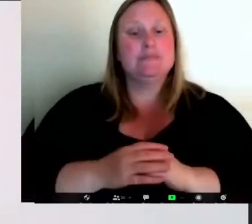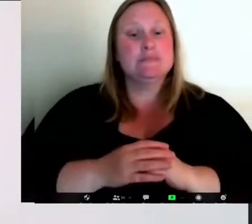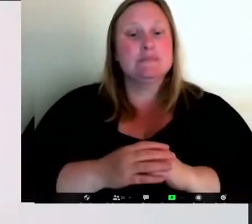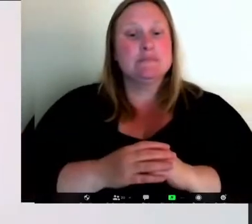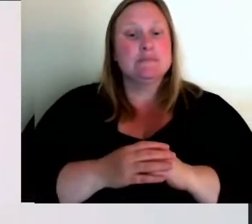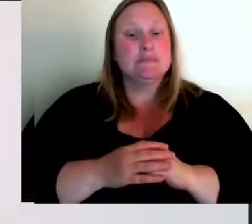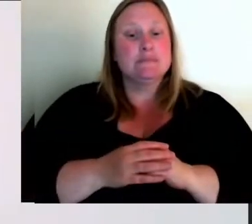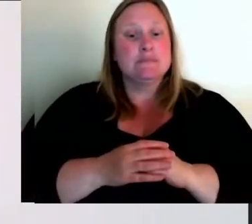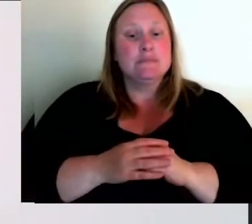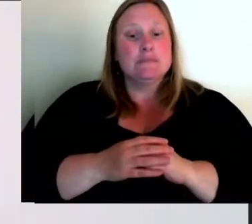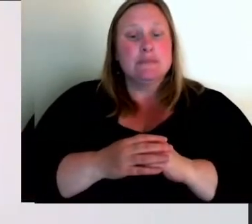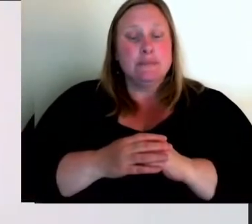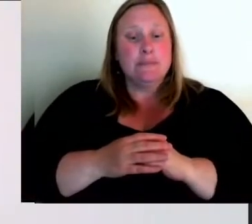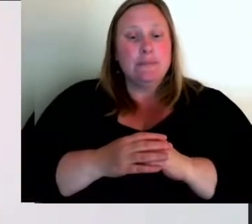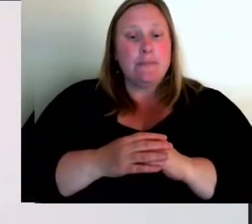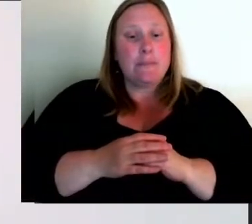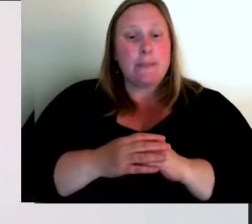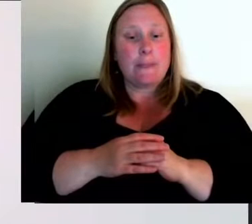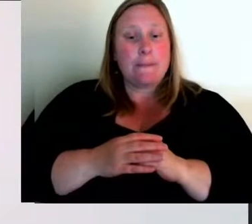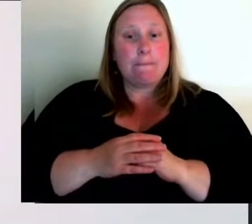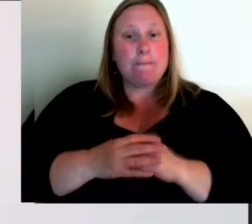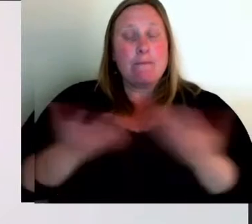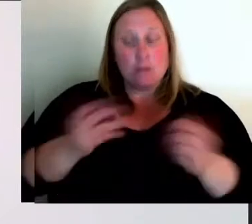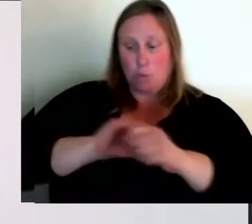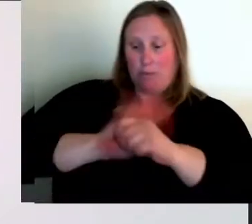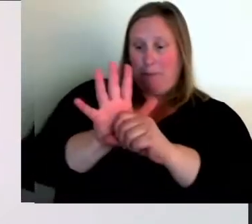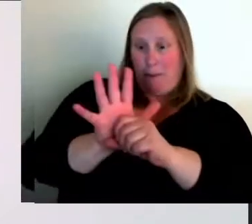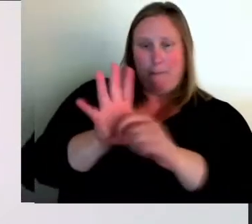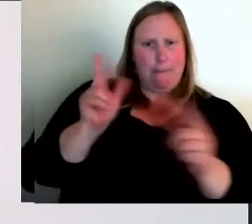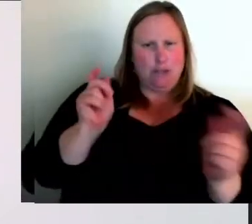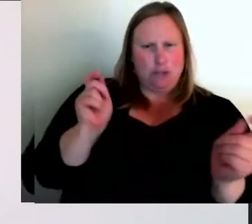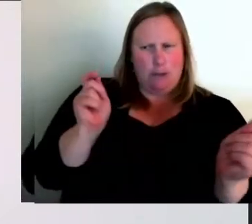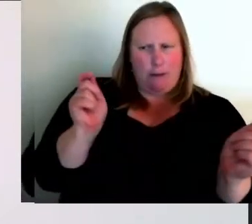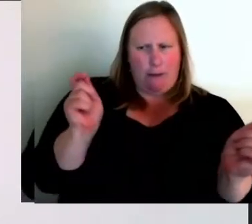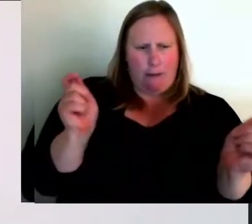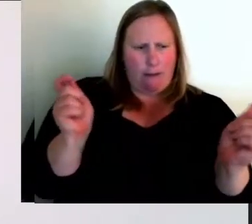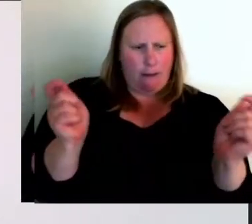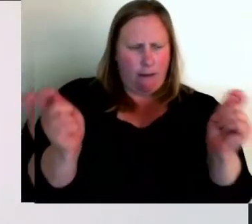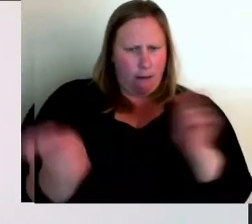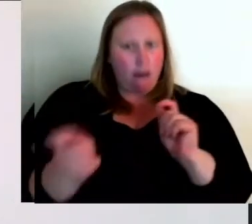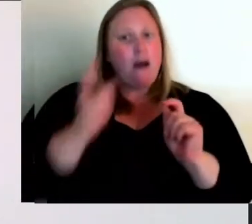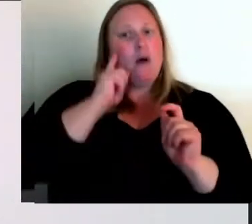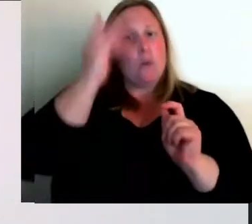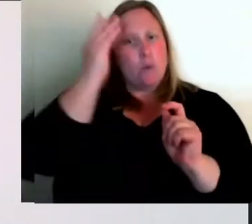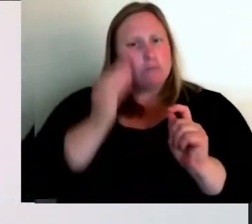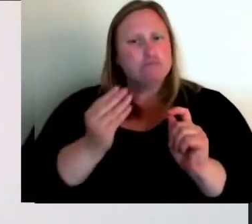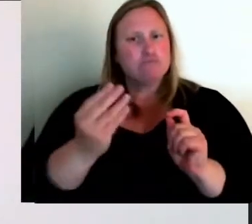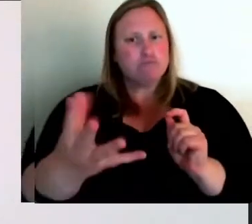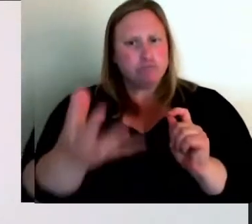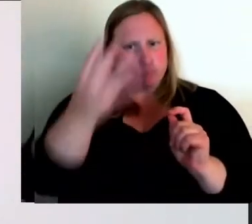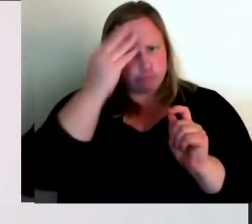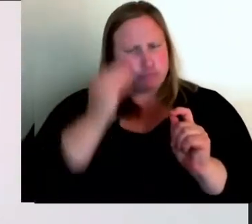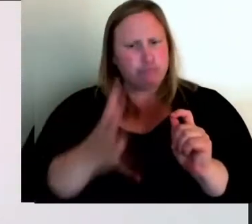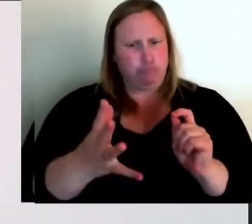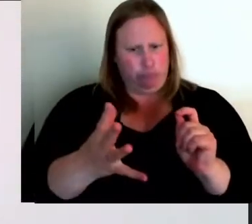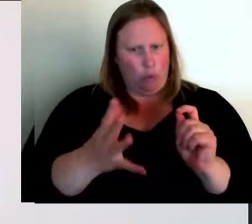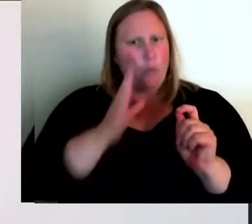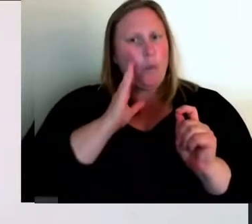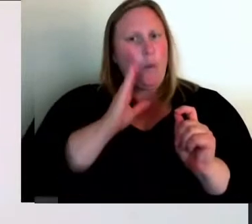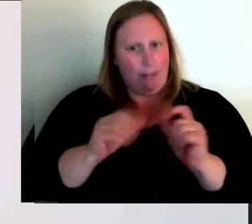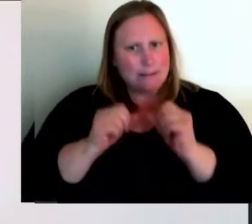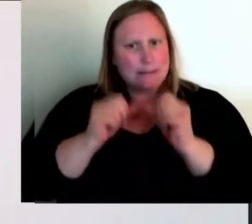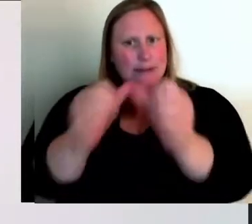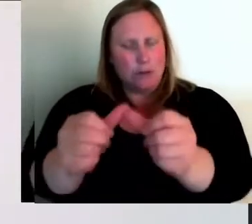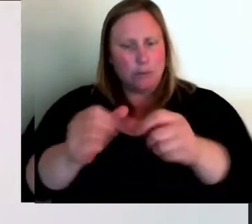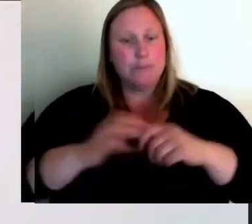and decreasing case rates. As the pandemic evolves, we will continue to tell the story through our data. And today, we at DHS